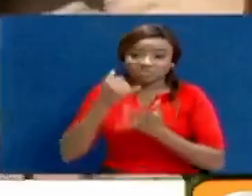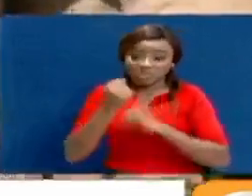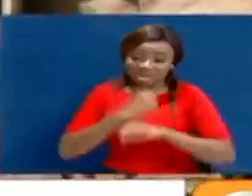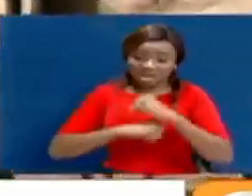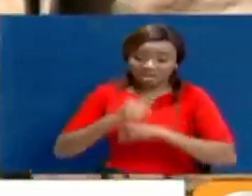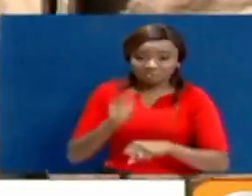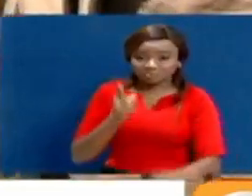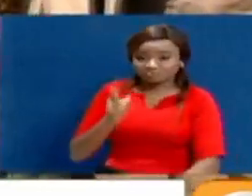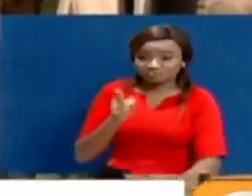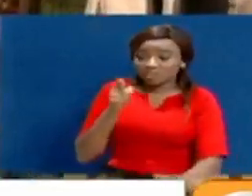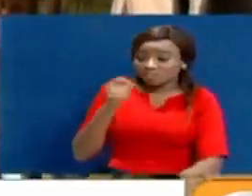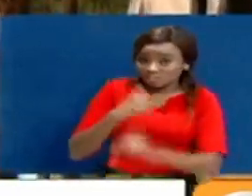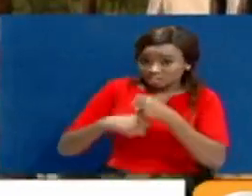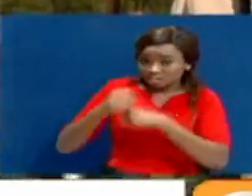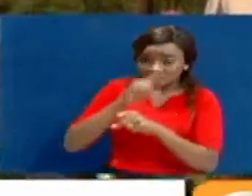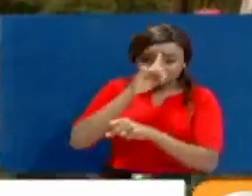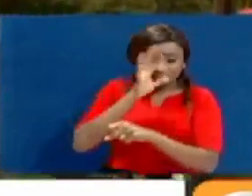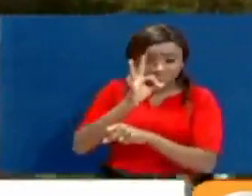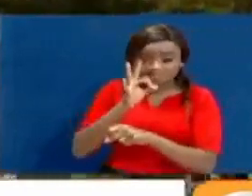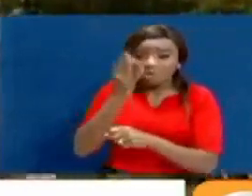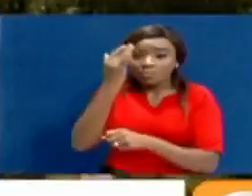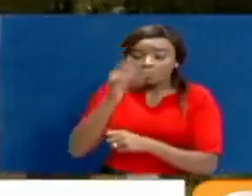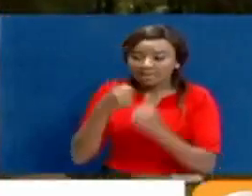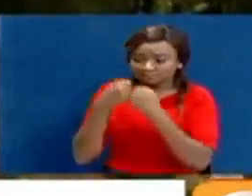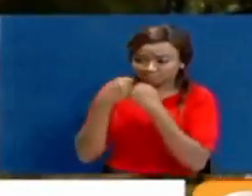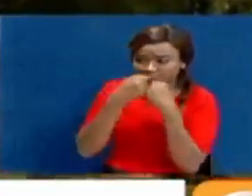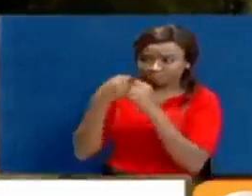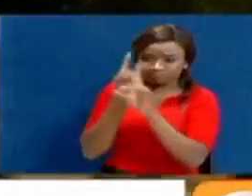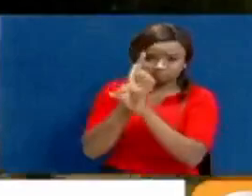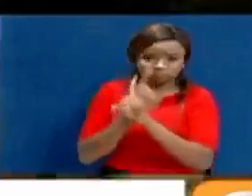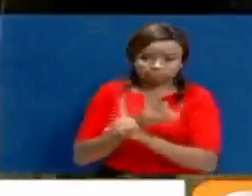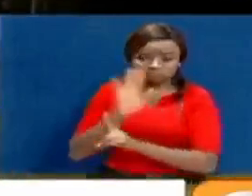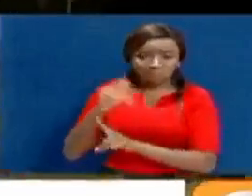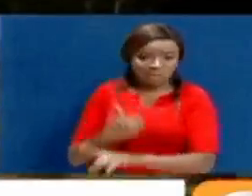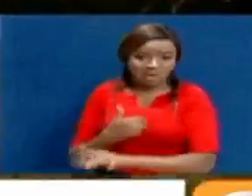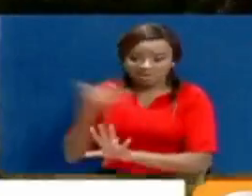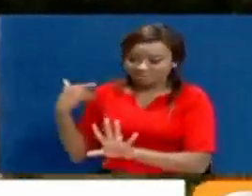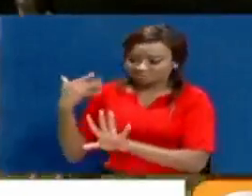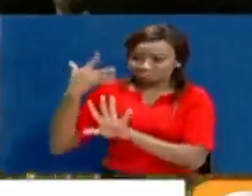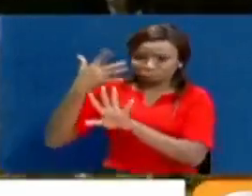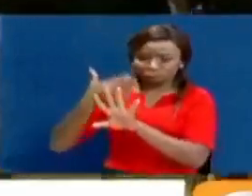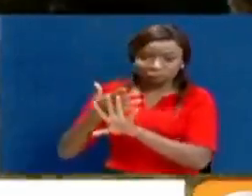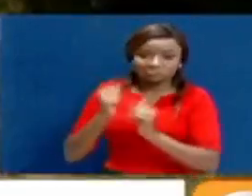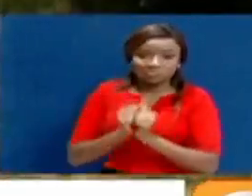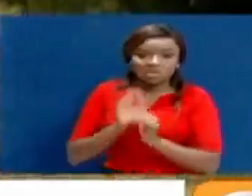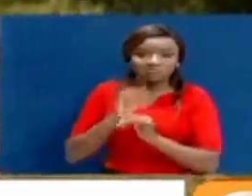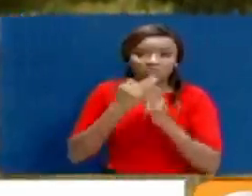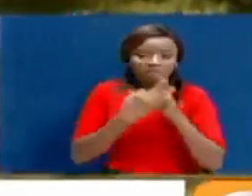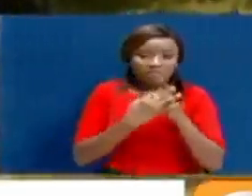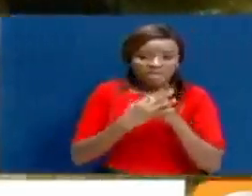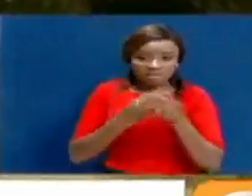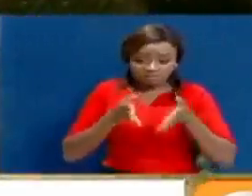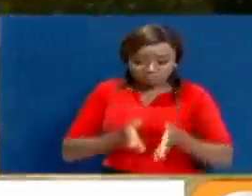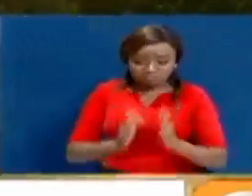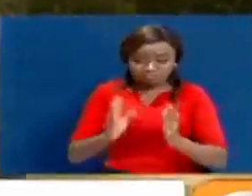this action. This exercise is critical, considering the challenges the giraffes have faced in breeding. Out of 8 calves